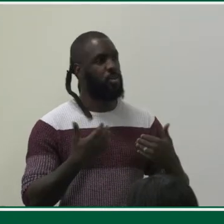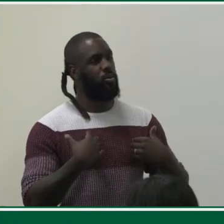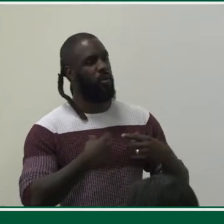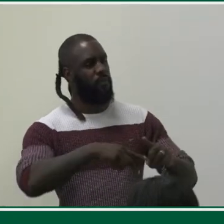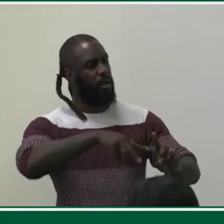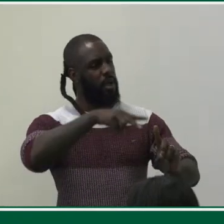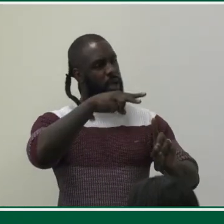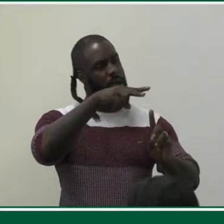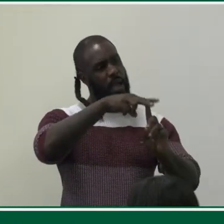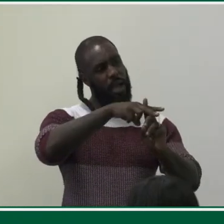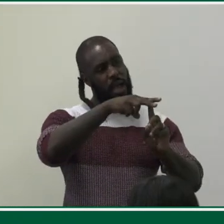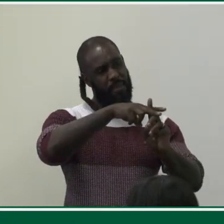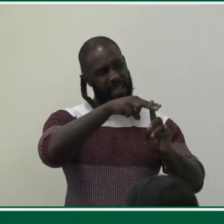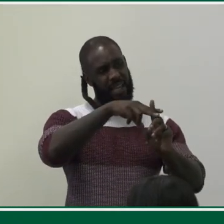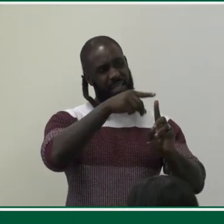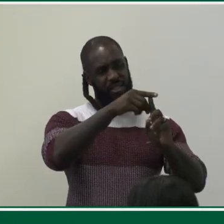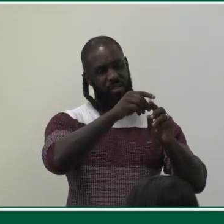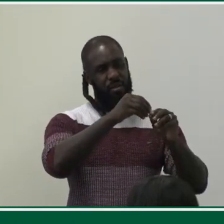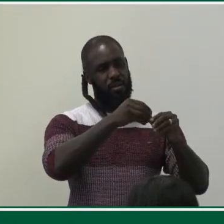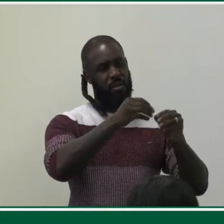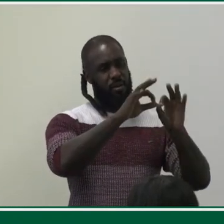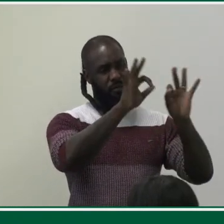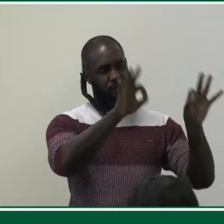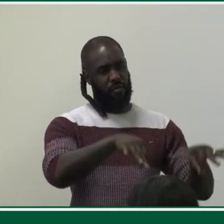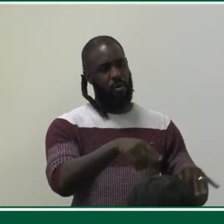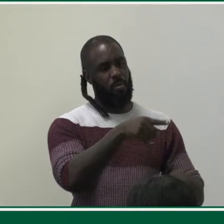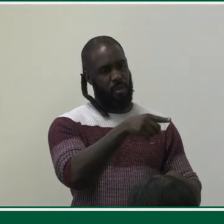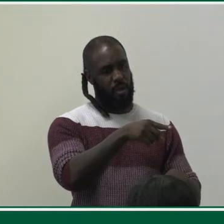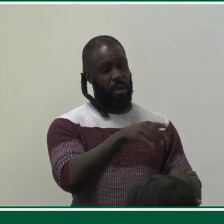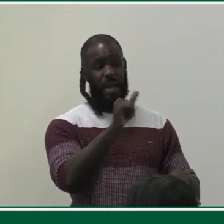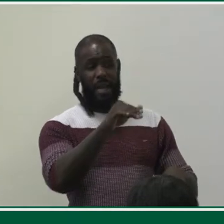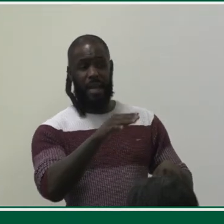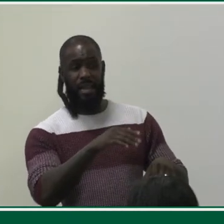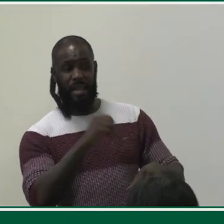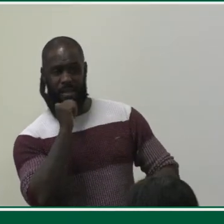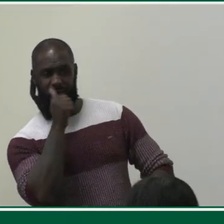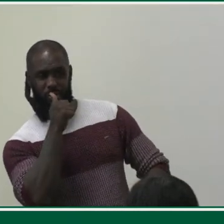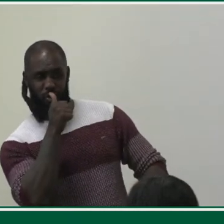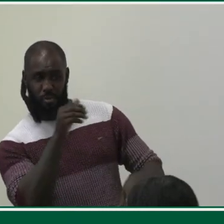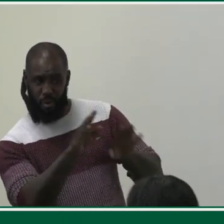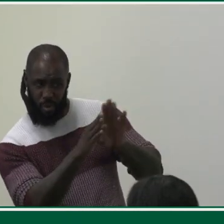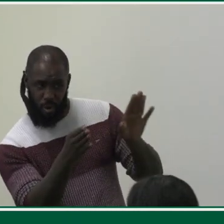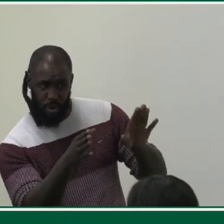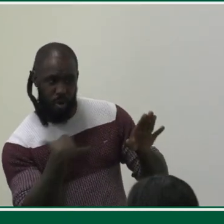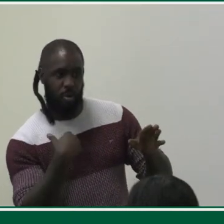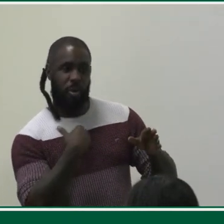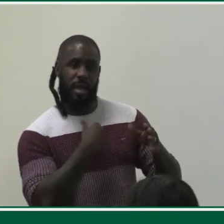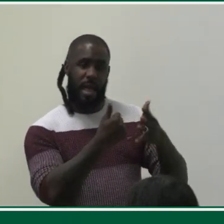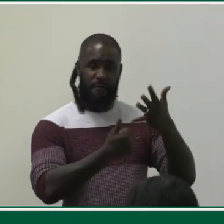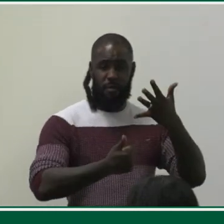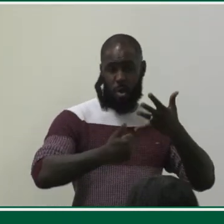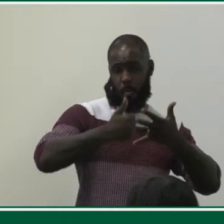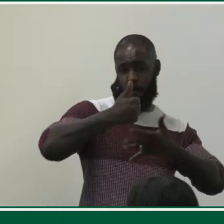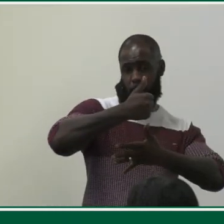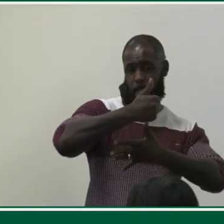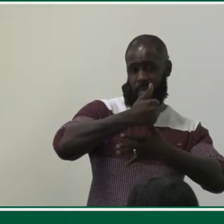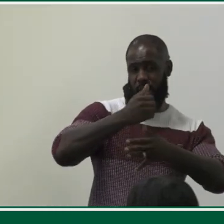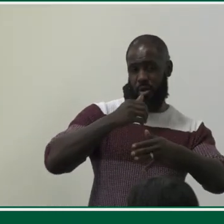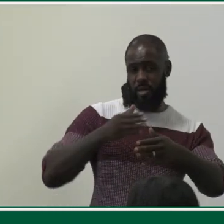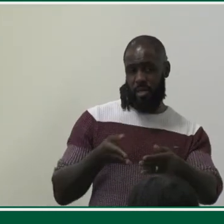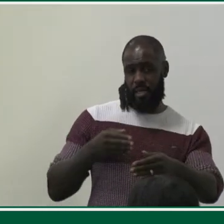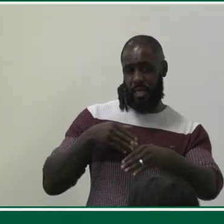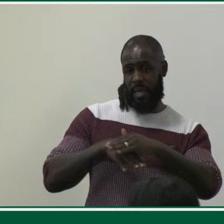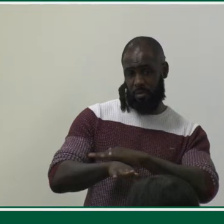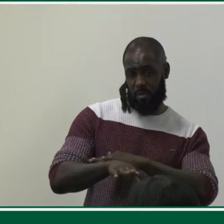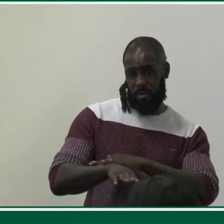application. As Dr. Wood said, the applications are opening up tomorrow. We have a priority admission for March